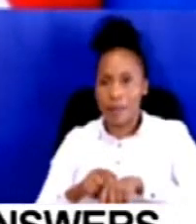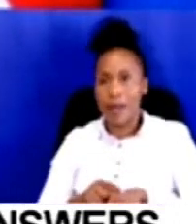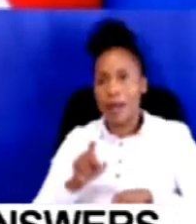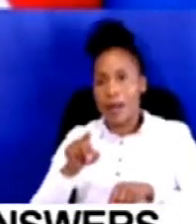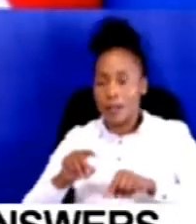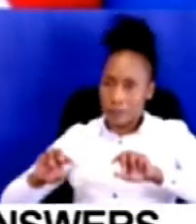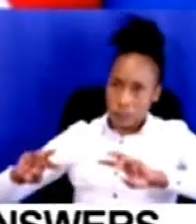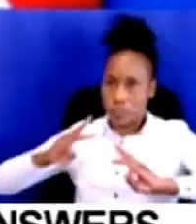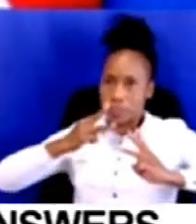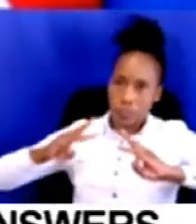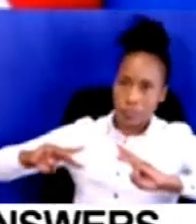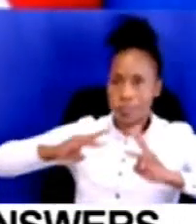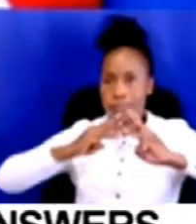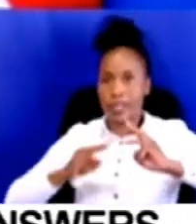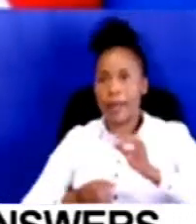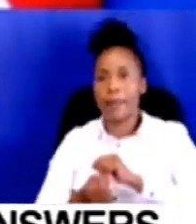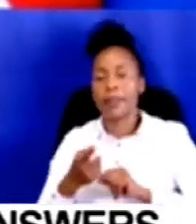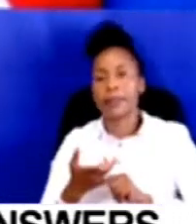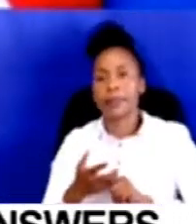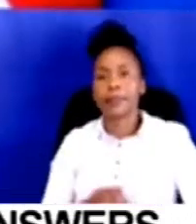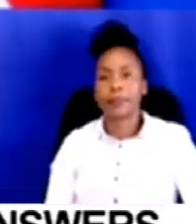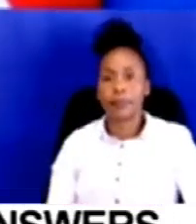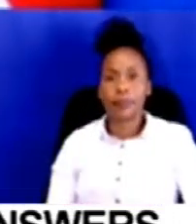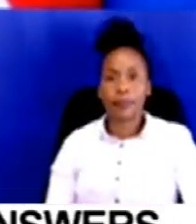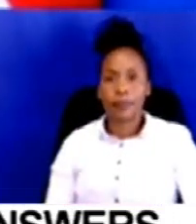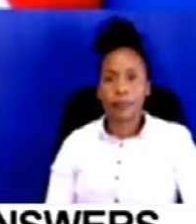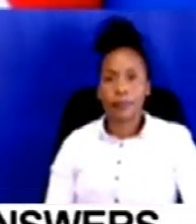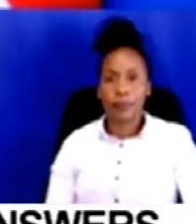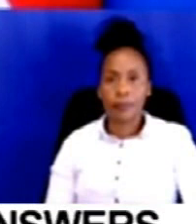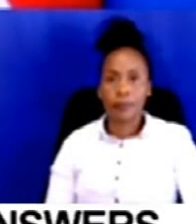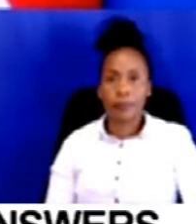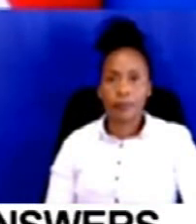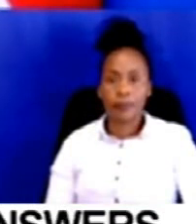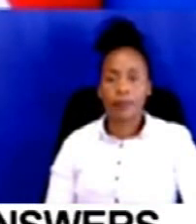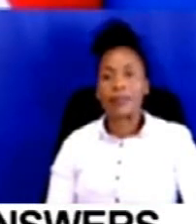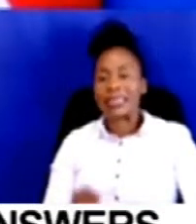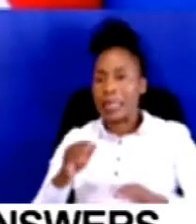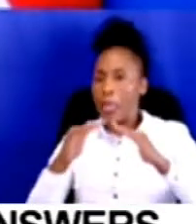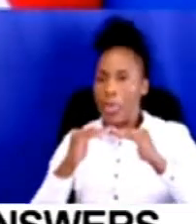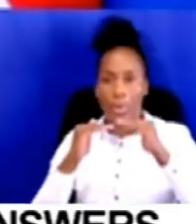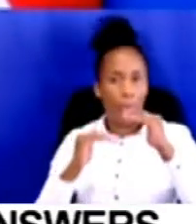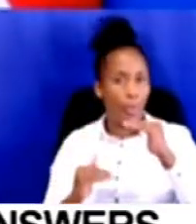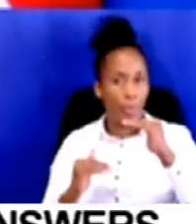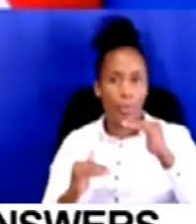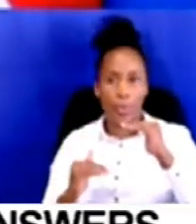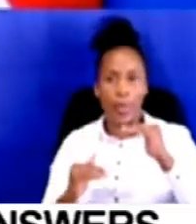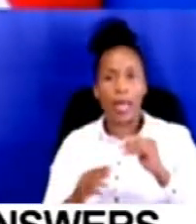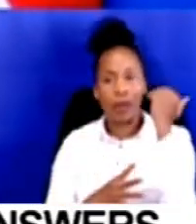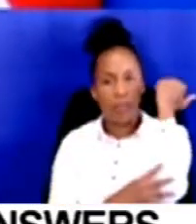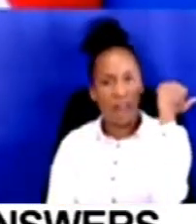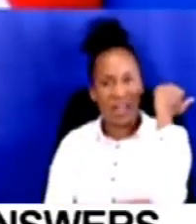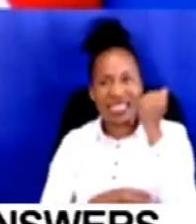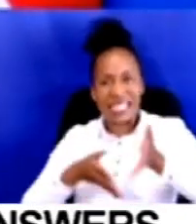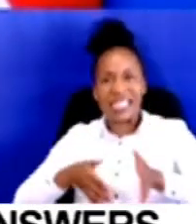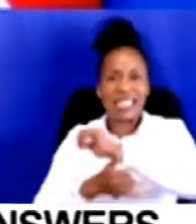the unrest period. The extent of poverty and inequality in our country, especially in